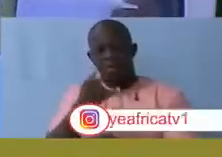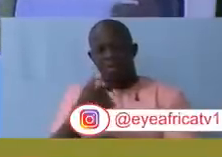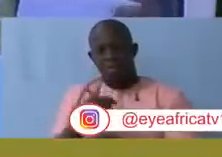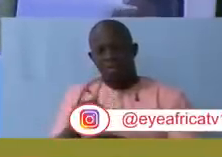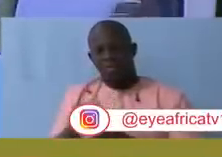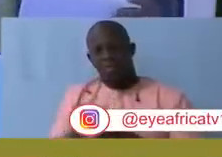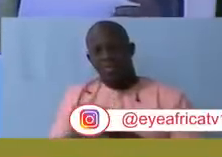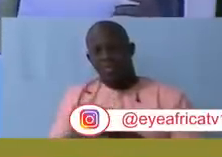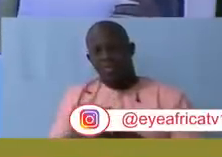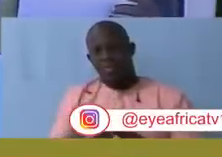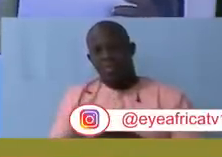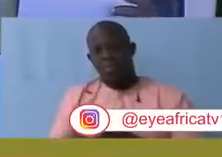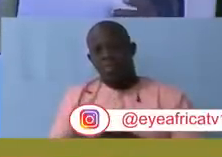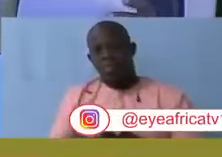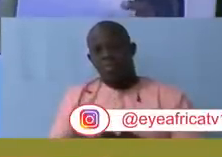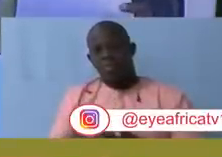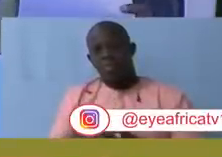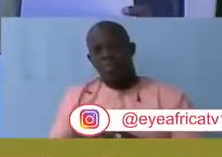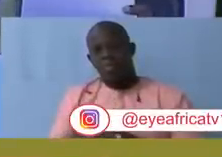I was aware, Mr. It's not only